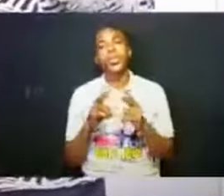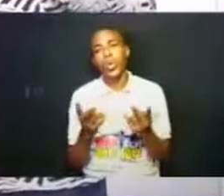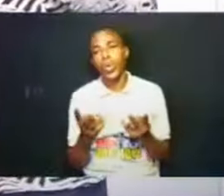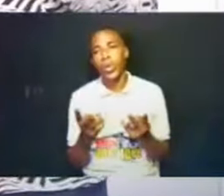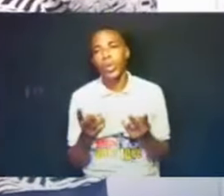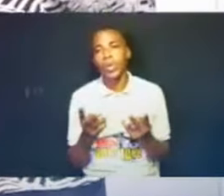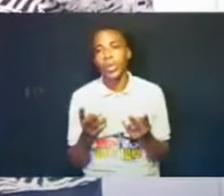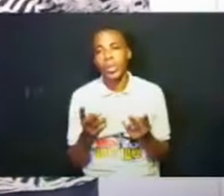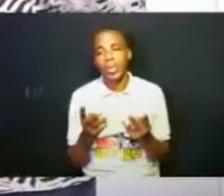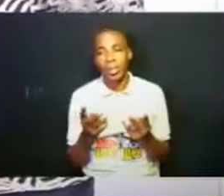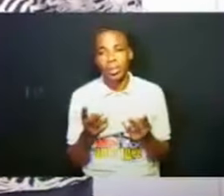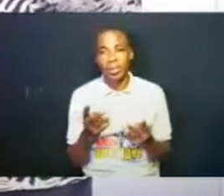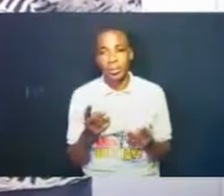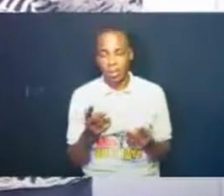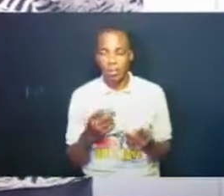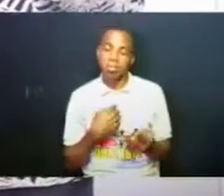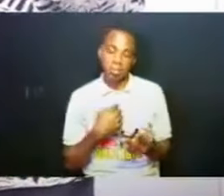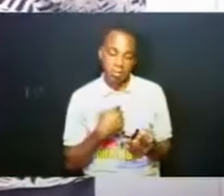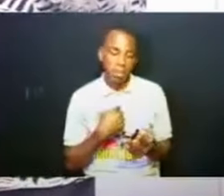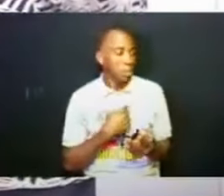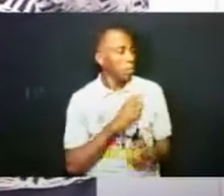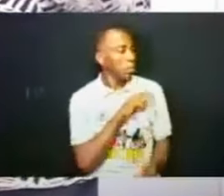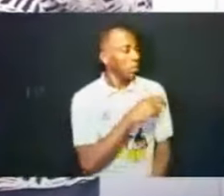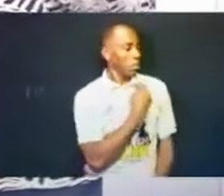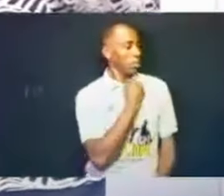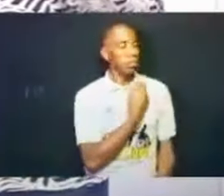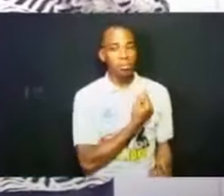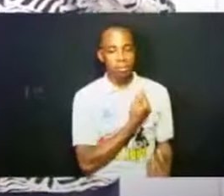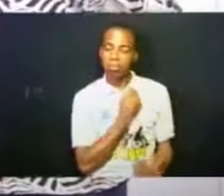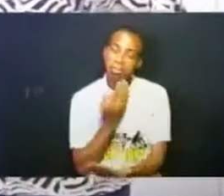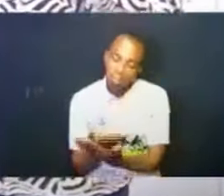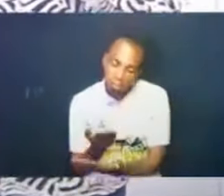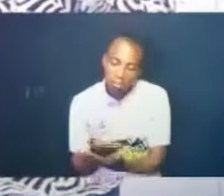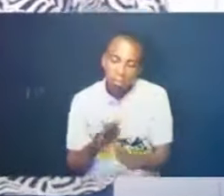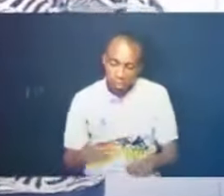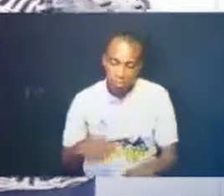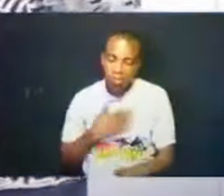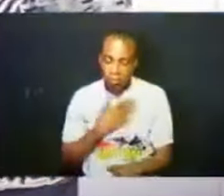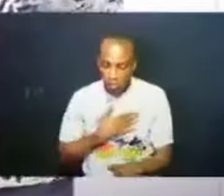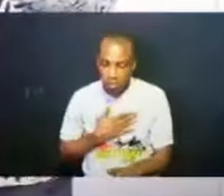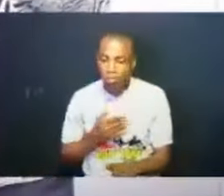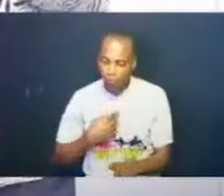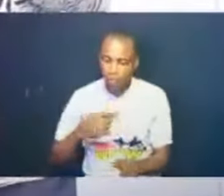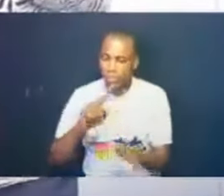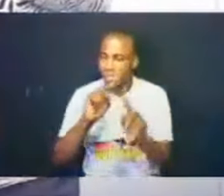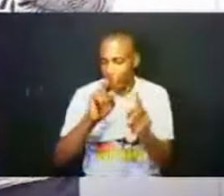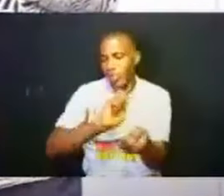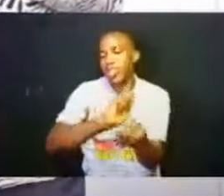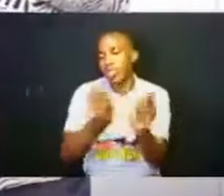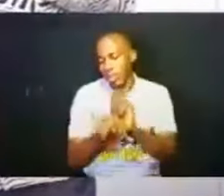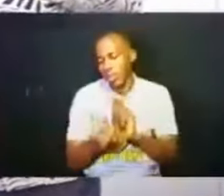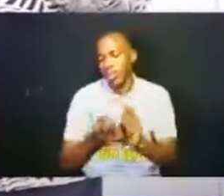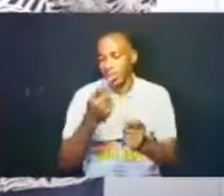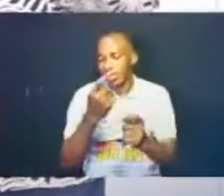traditionally, I needed to come to the children and plead that they should let me just tune this thing to a different channel,